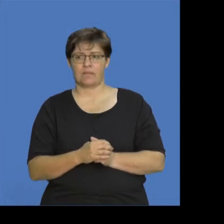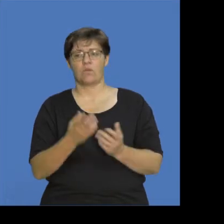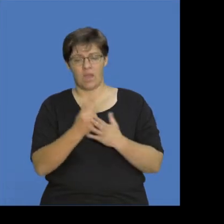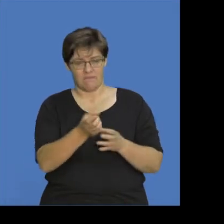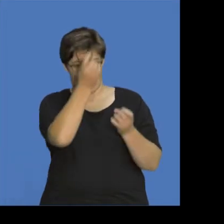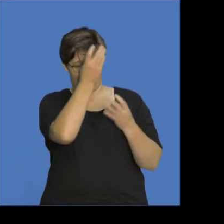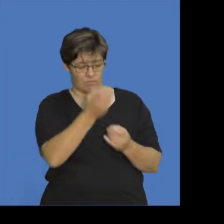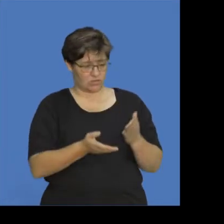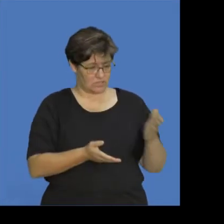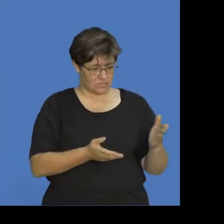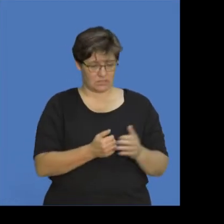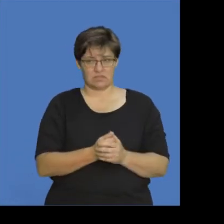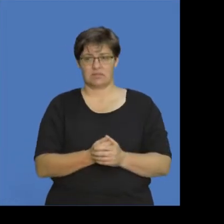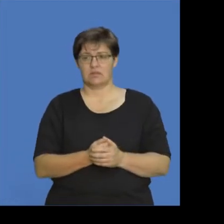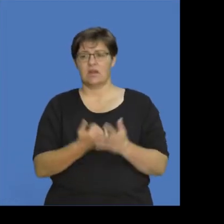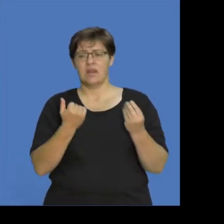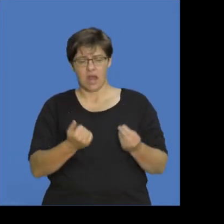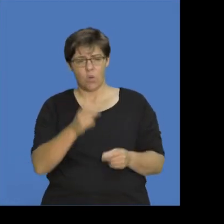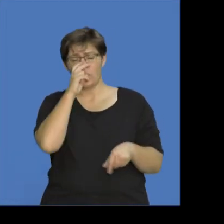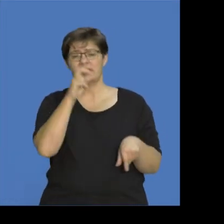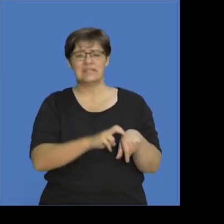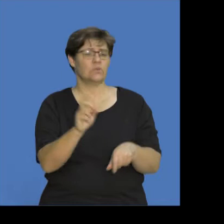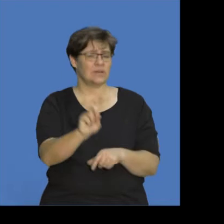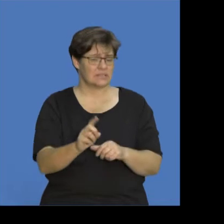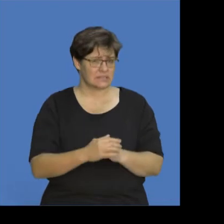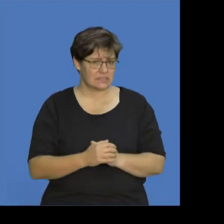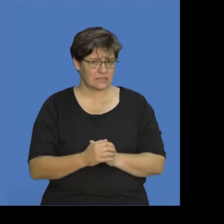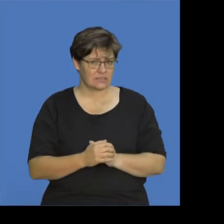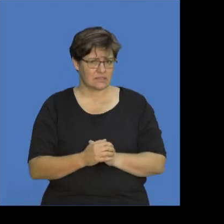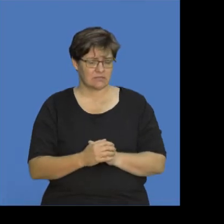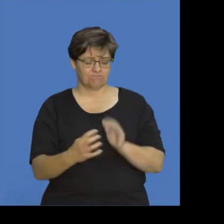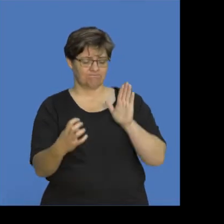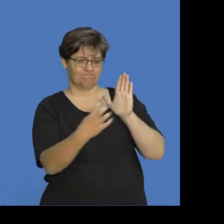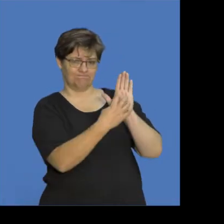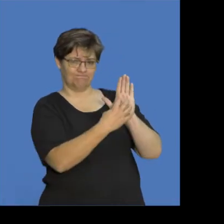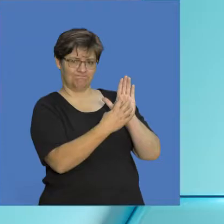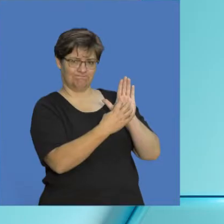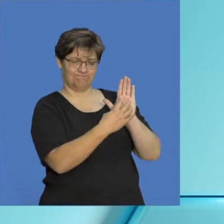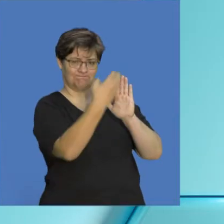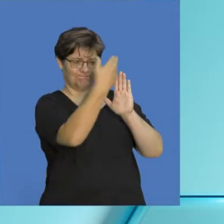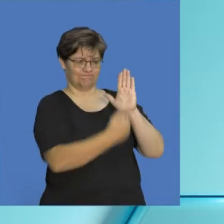our data there. Okay, so we need our Cartesian plane with